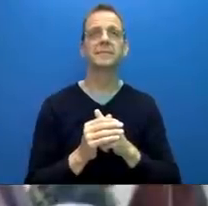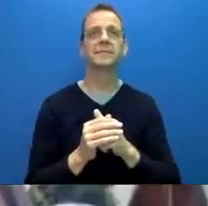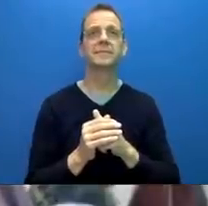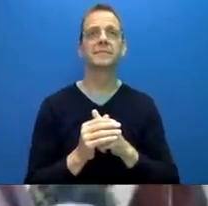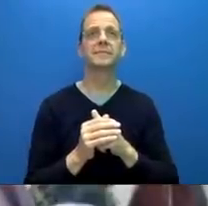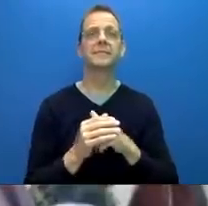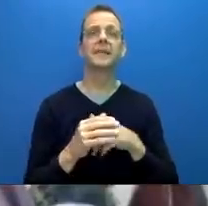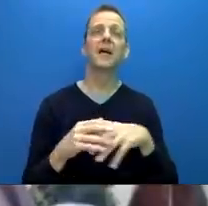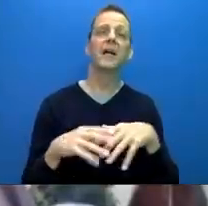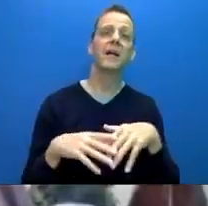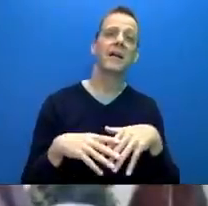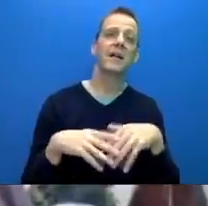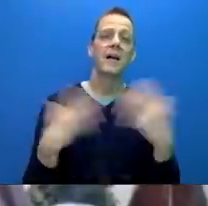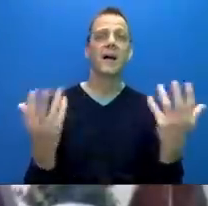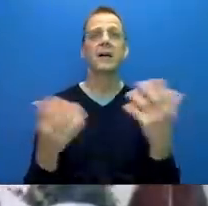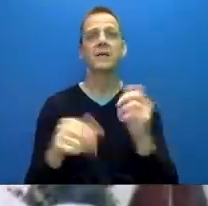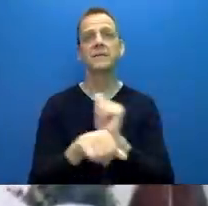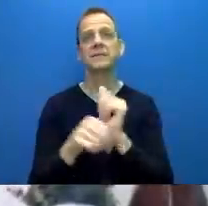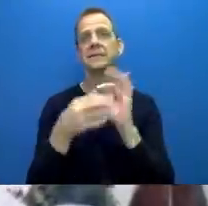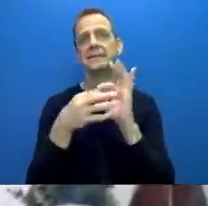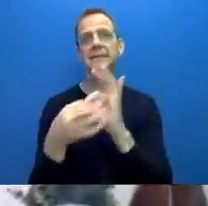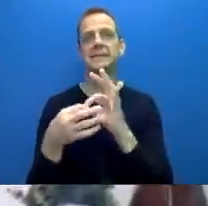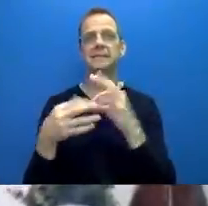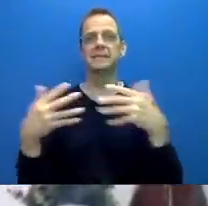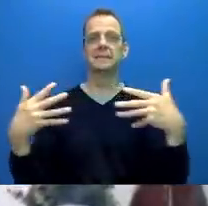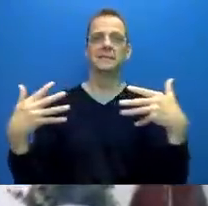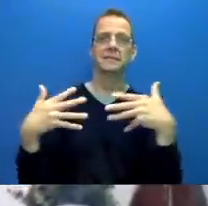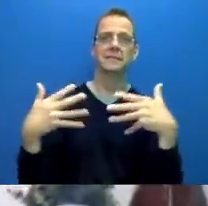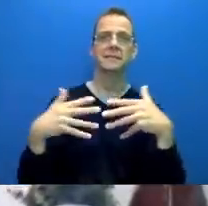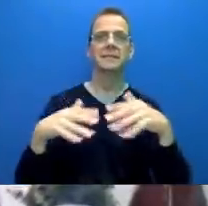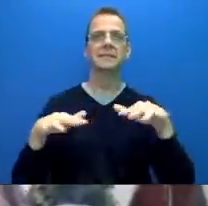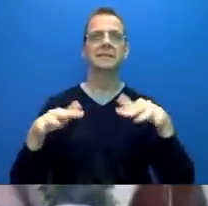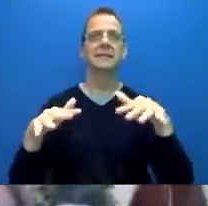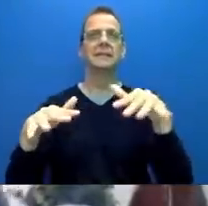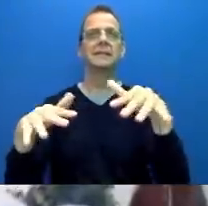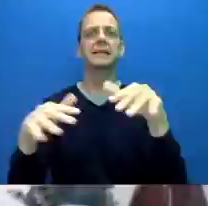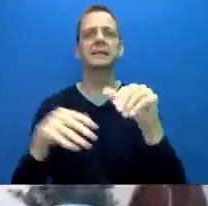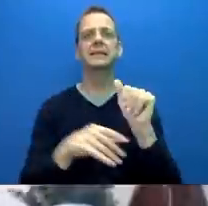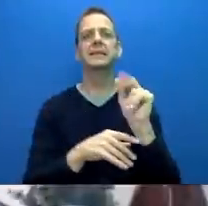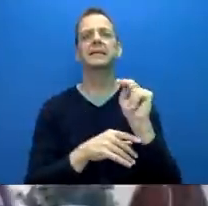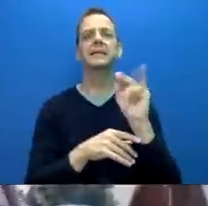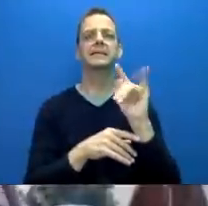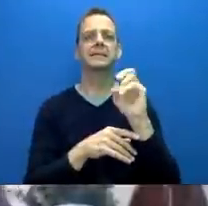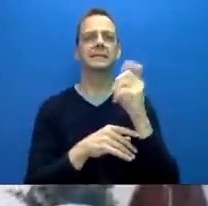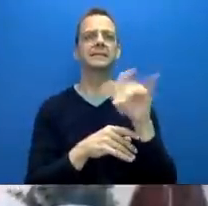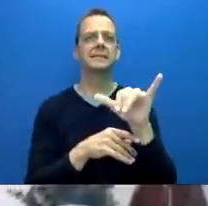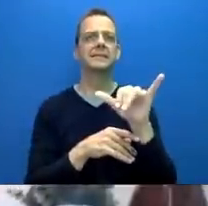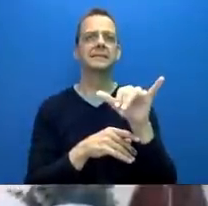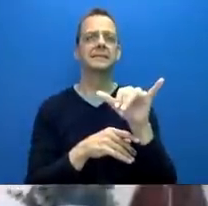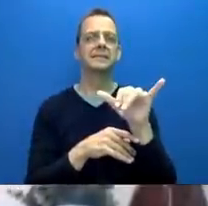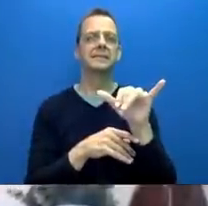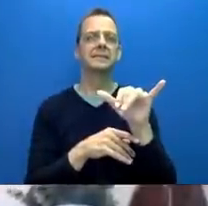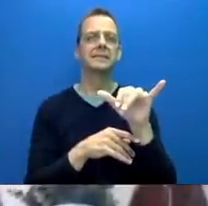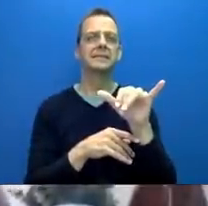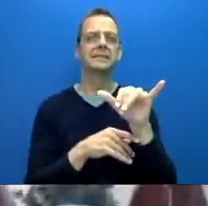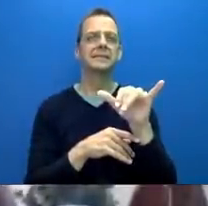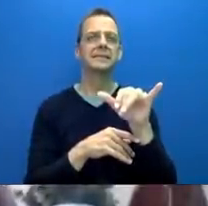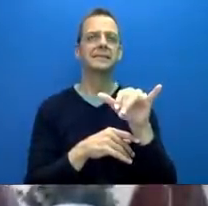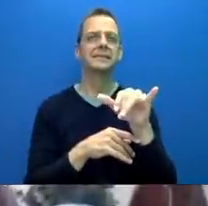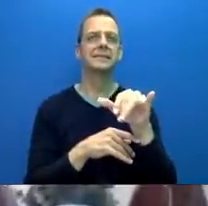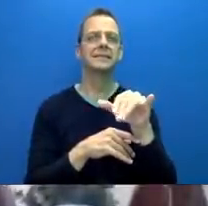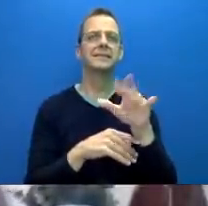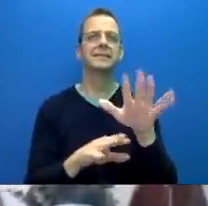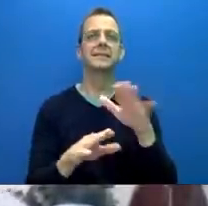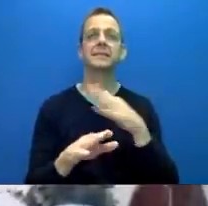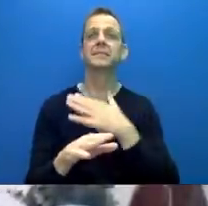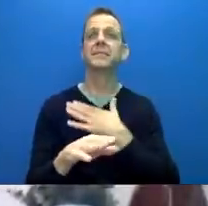it's gone up quite a bit. And, you know, one of the things that I tell parents, if you're doing good, your kids are probably doing pretty good